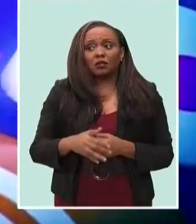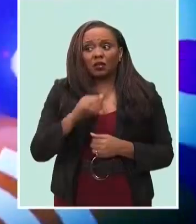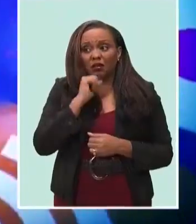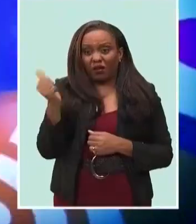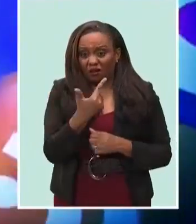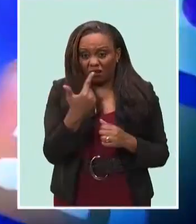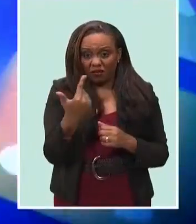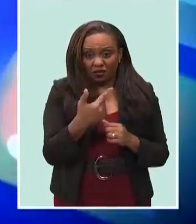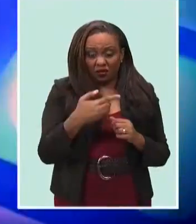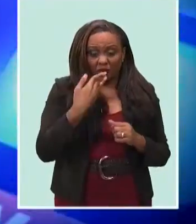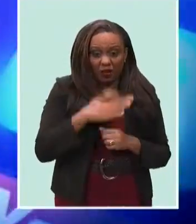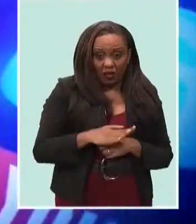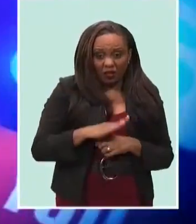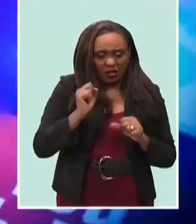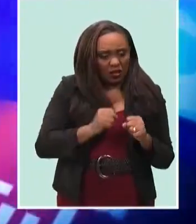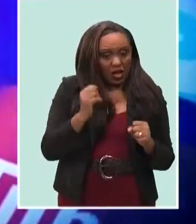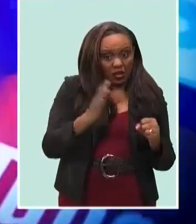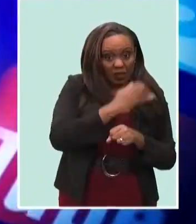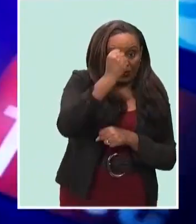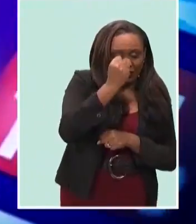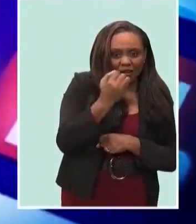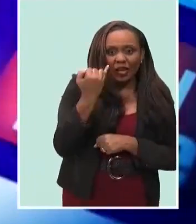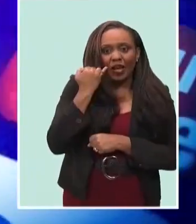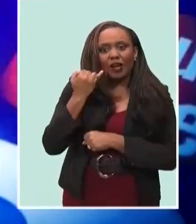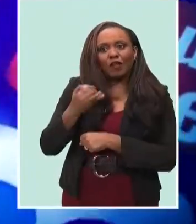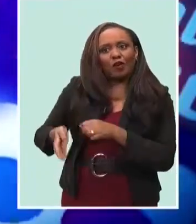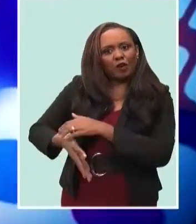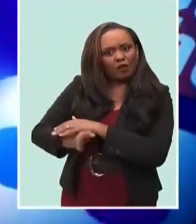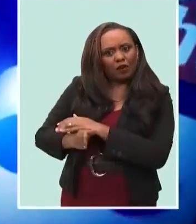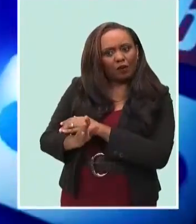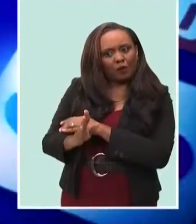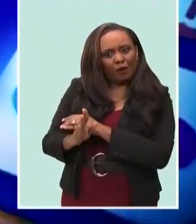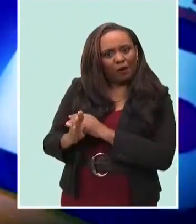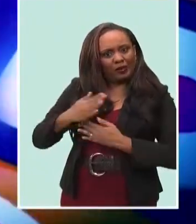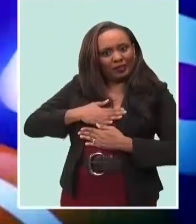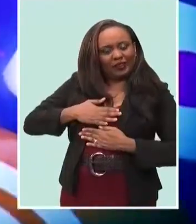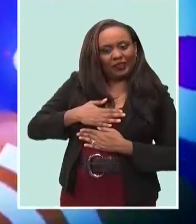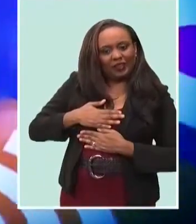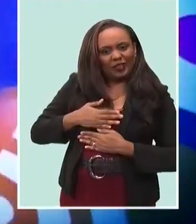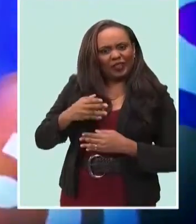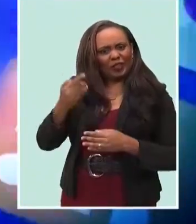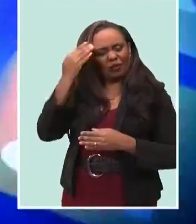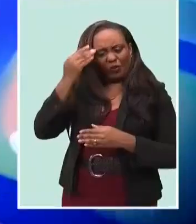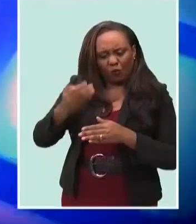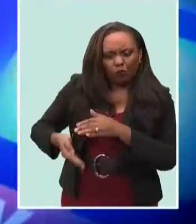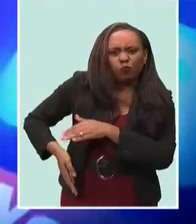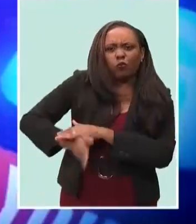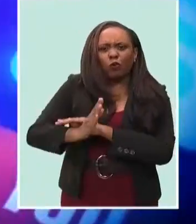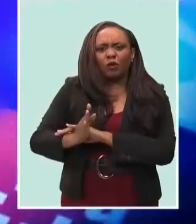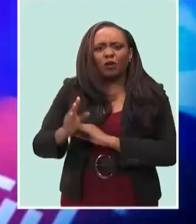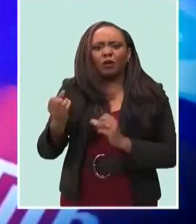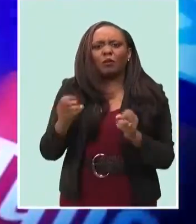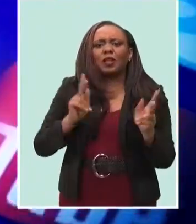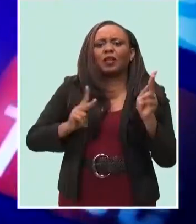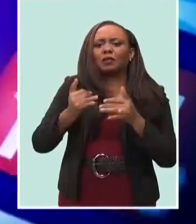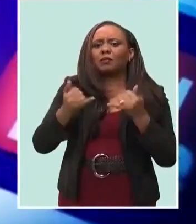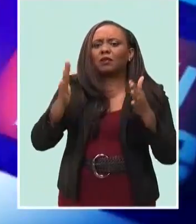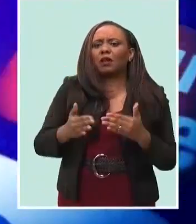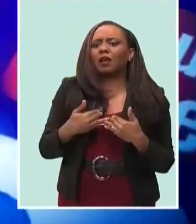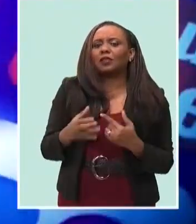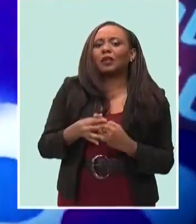celebrate and share good moments. If you're a football fan, you would know that once a goal is scored, many players have special dances or ways to